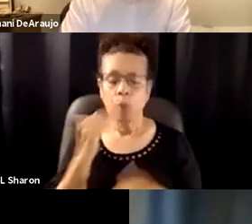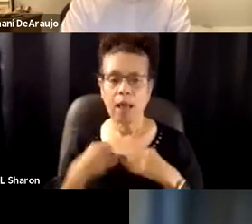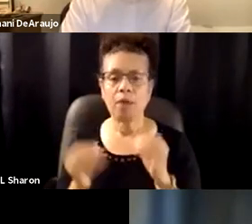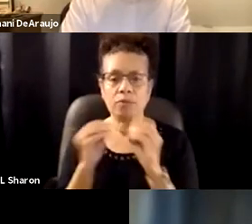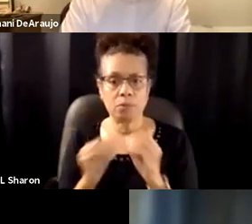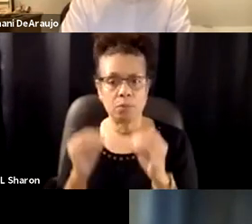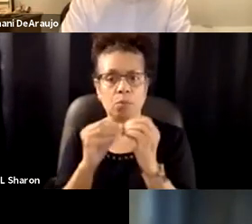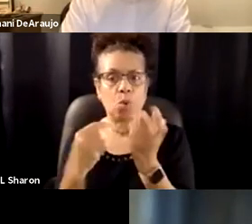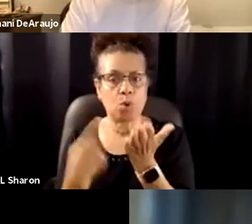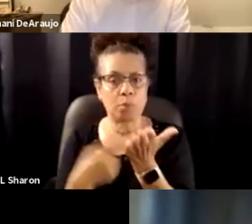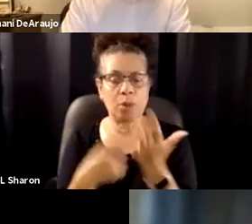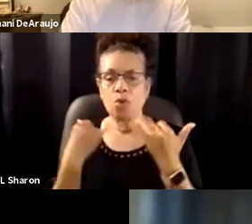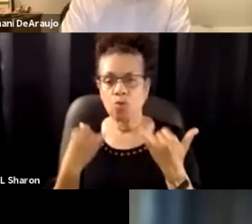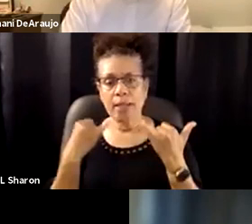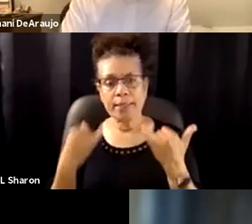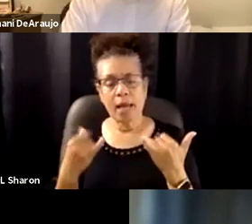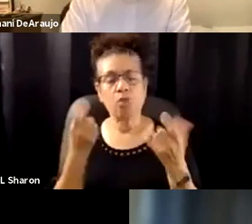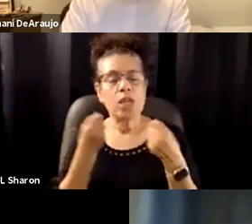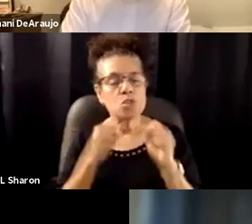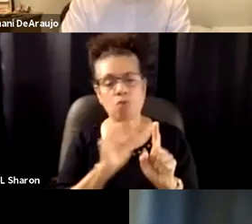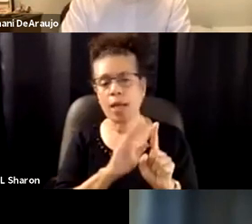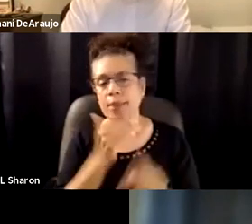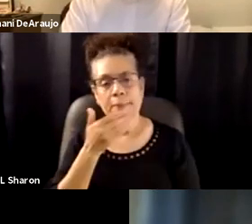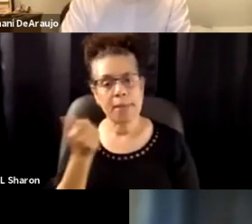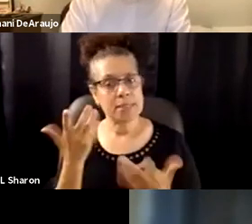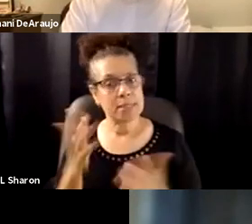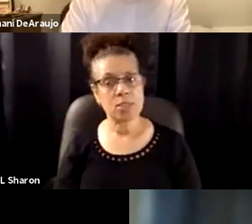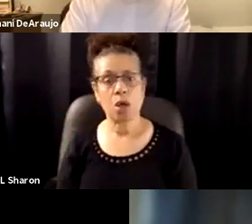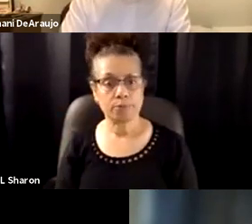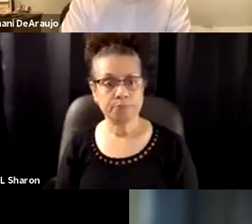steps but for now they're doing they're doing as best possible under circumstances